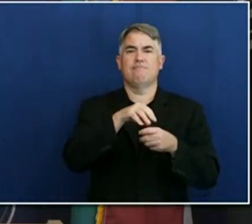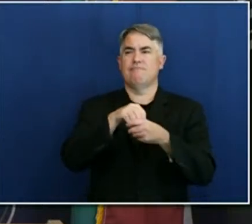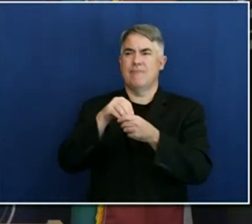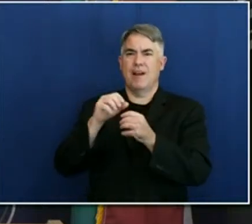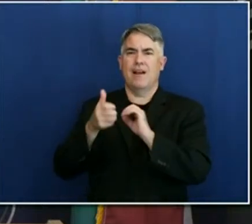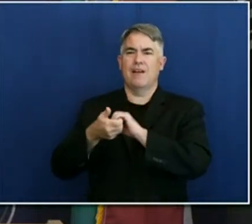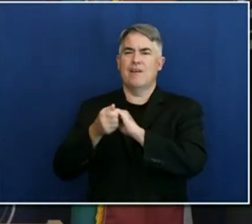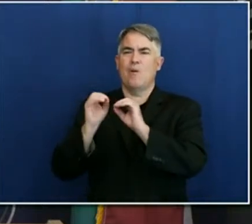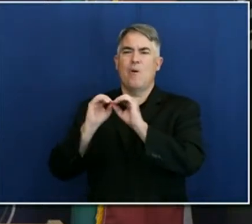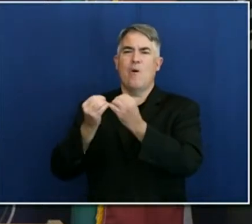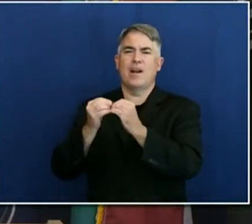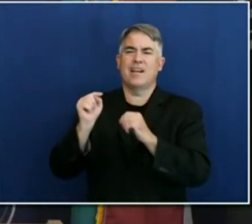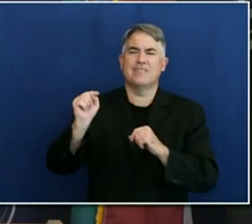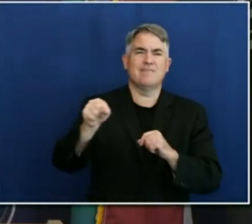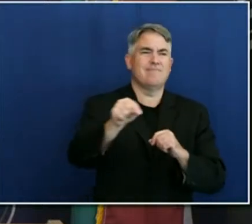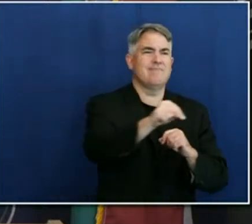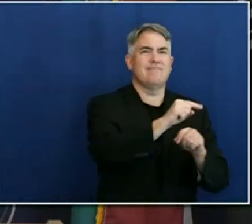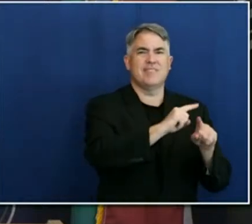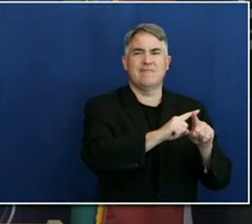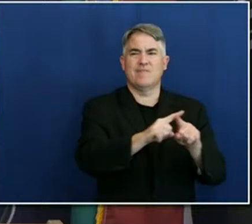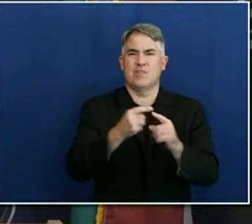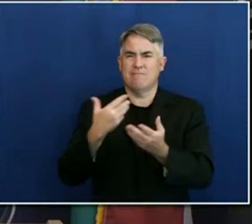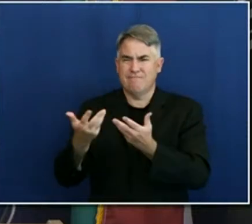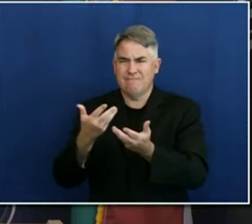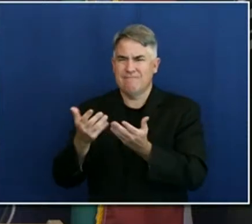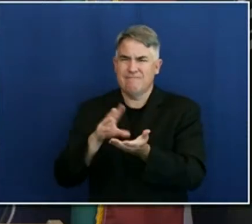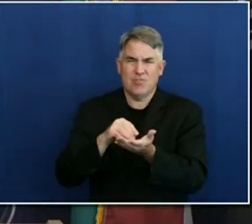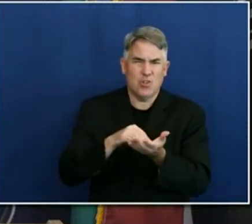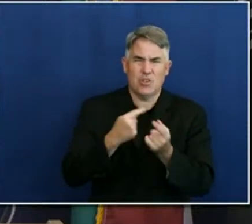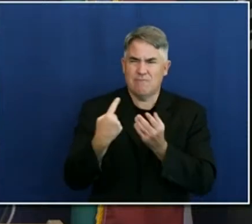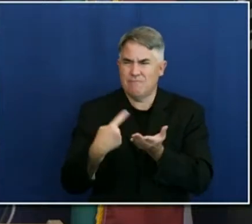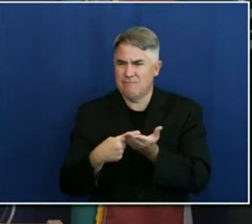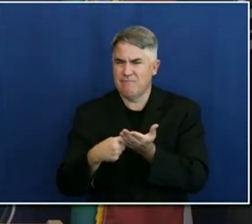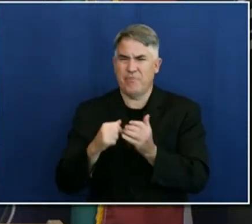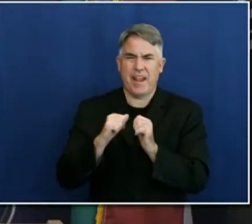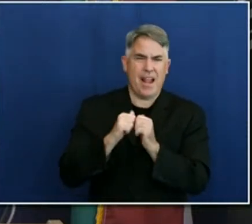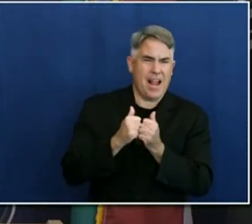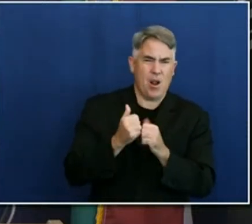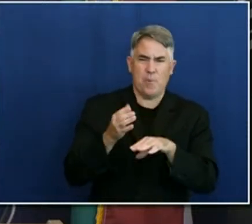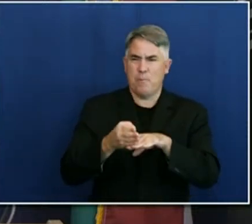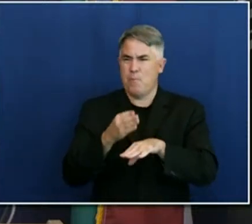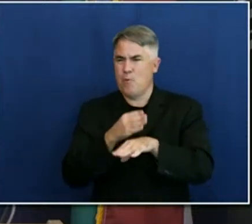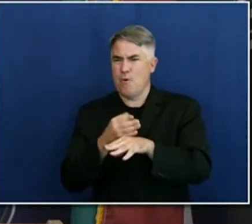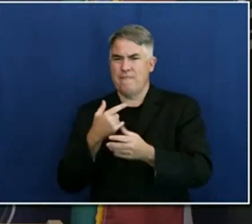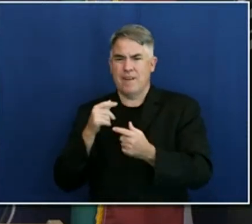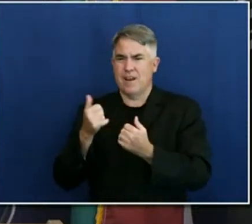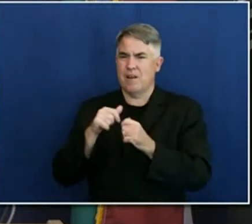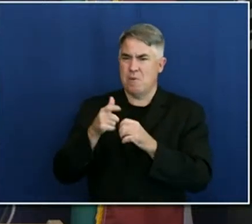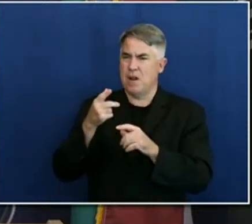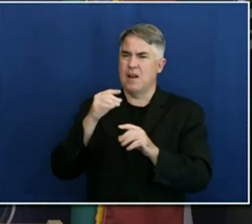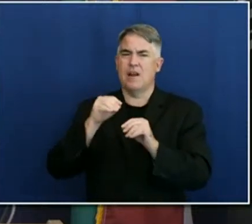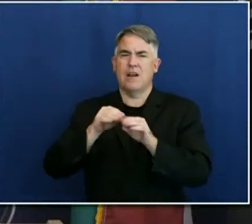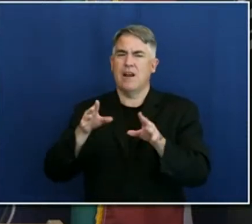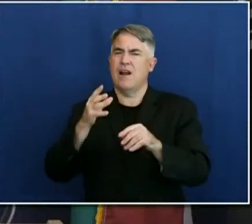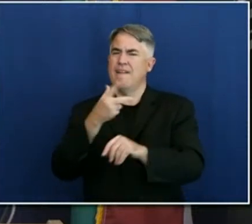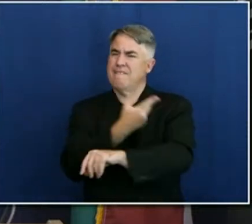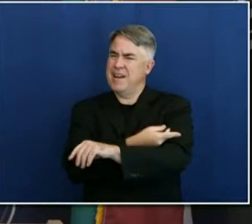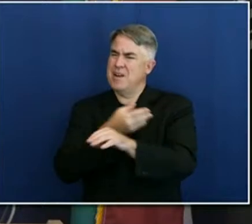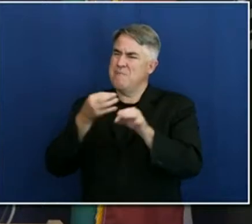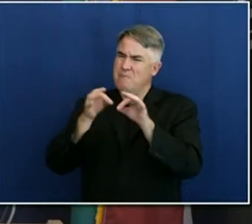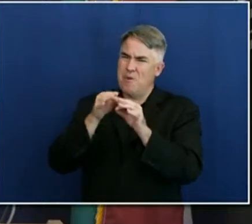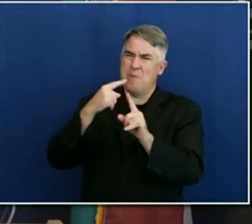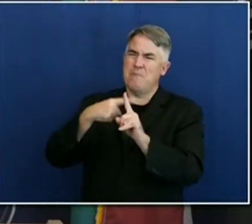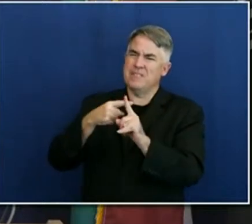effort around even very small conversations addressing folks' concerns, and working through that, having medical